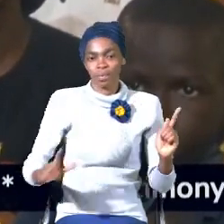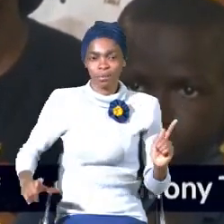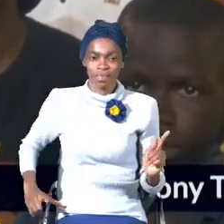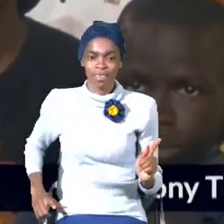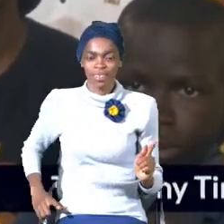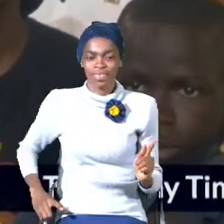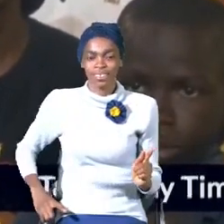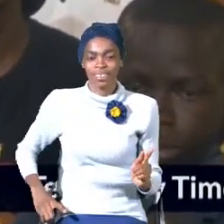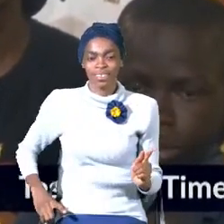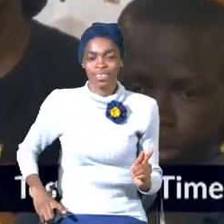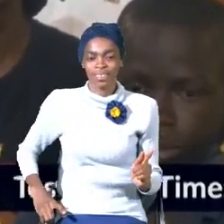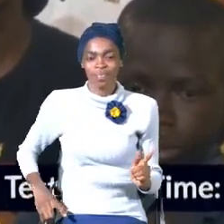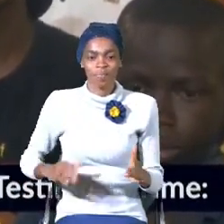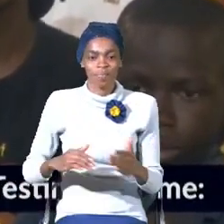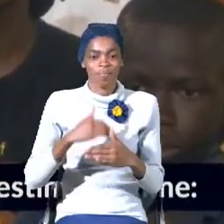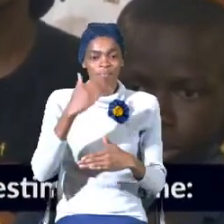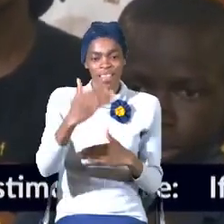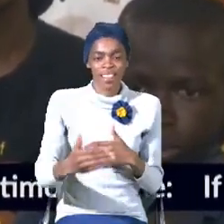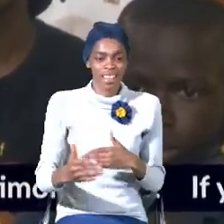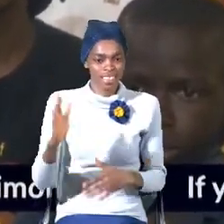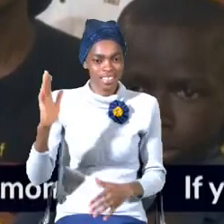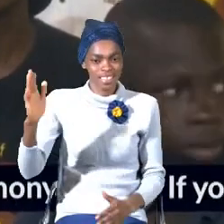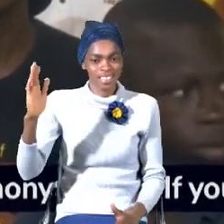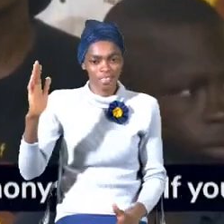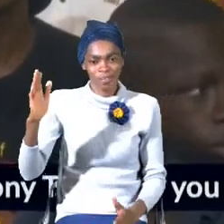And let's testify, please.